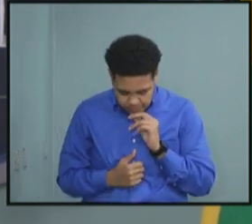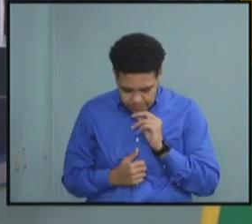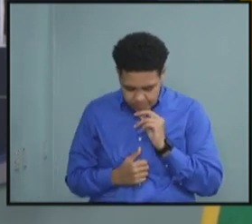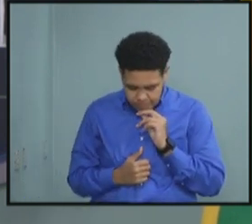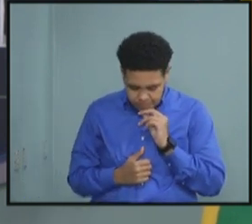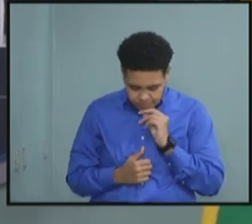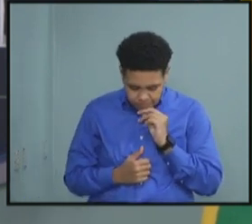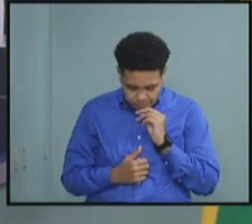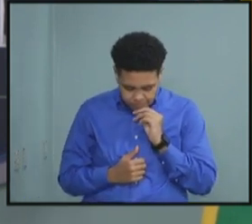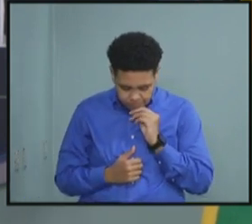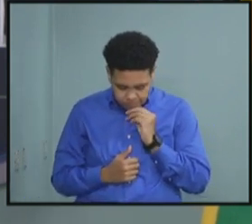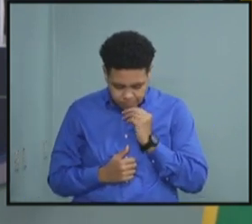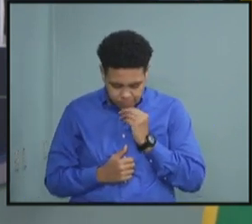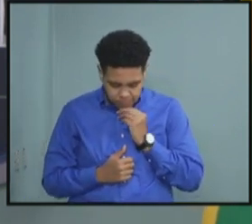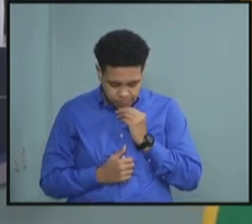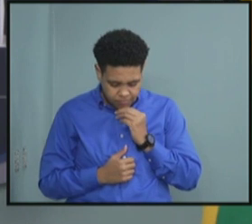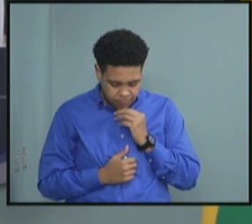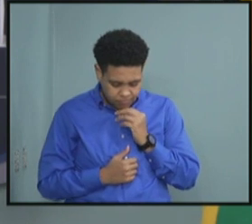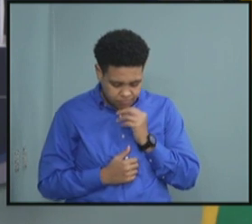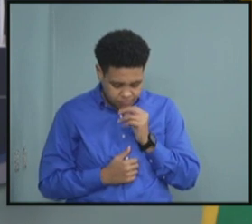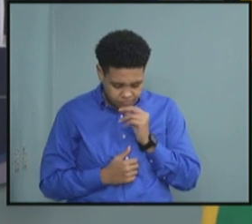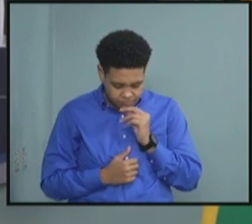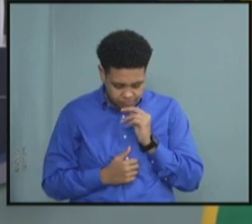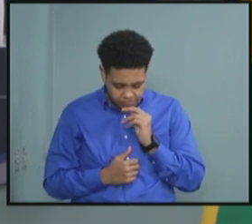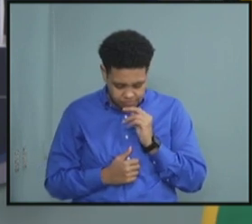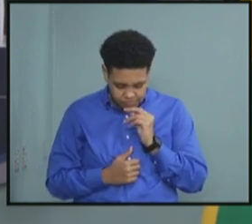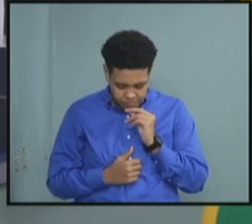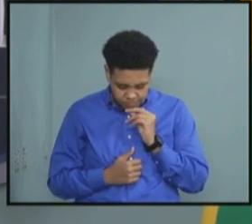On Friday last,